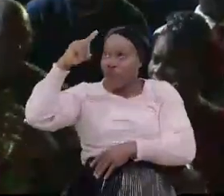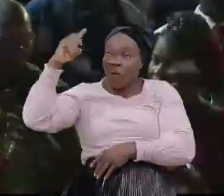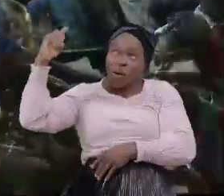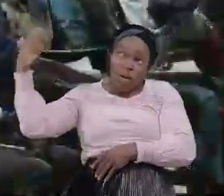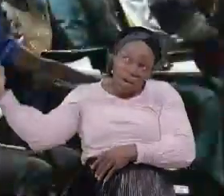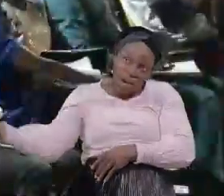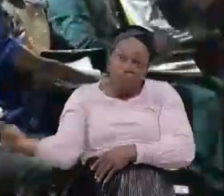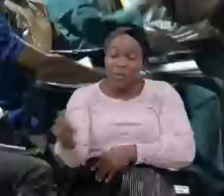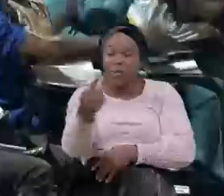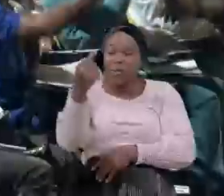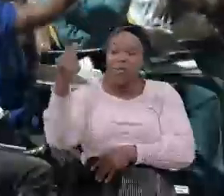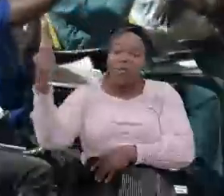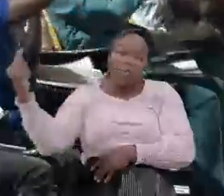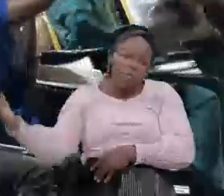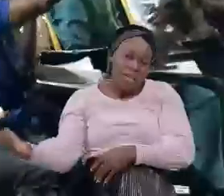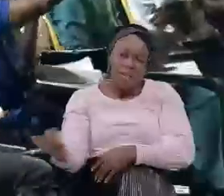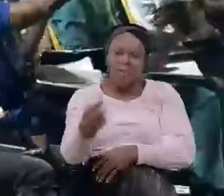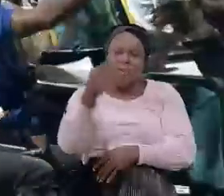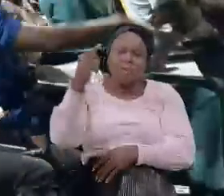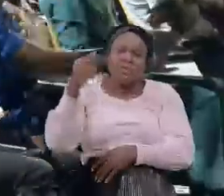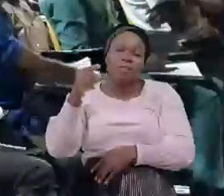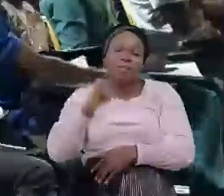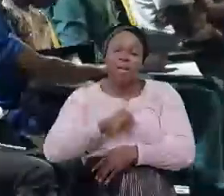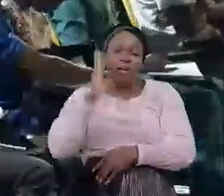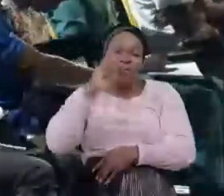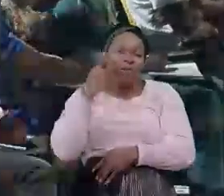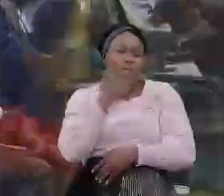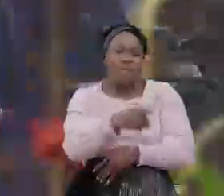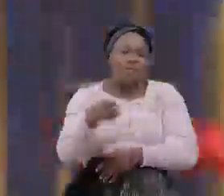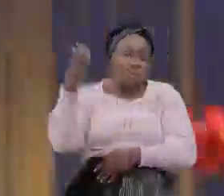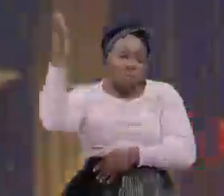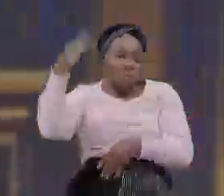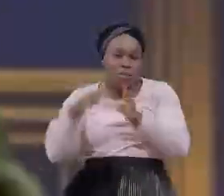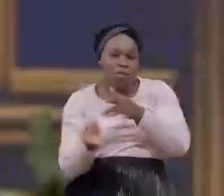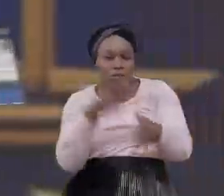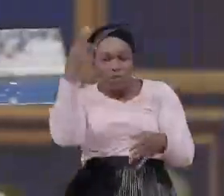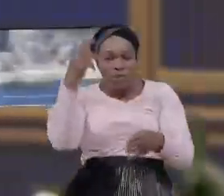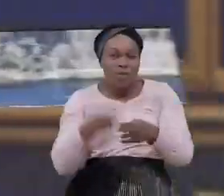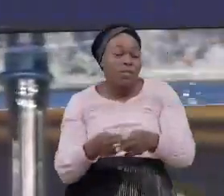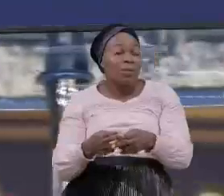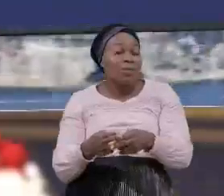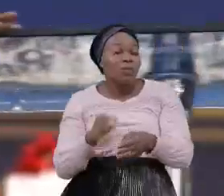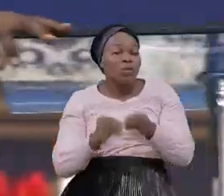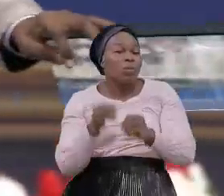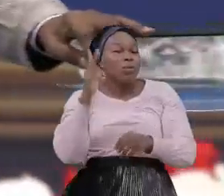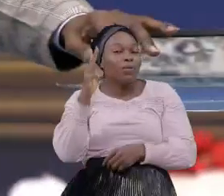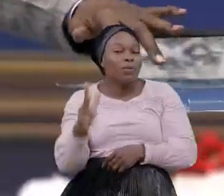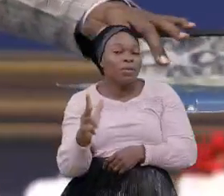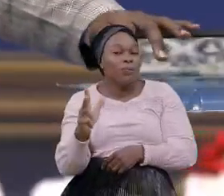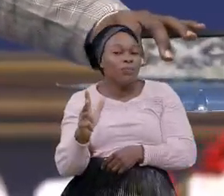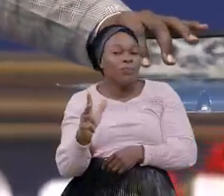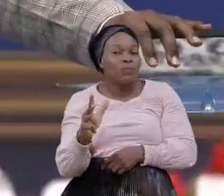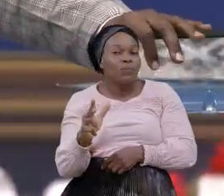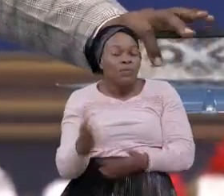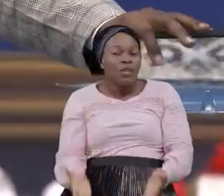I'll see you there. We come to number three now. Number three, we're looking at raising